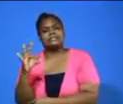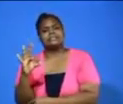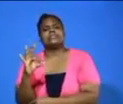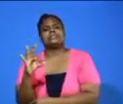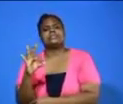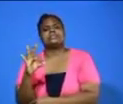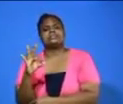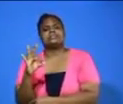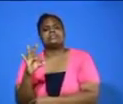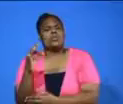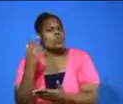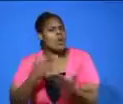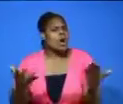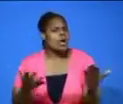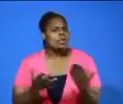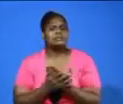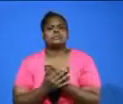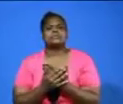What